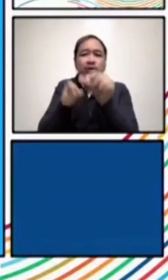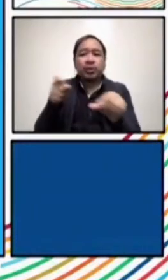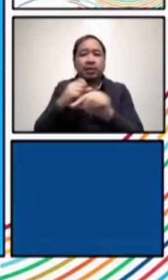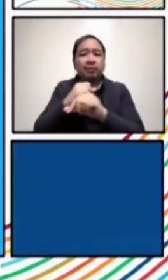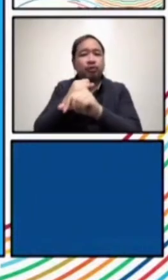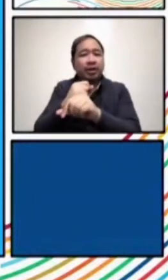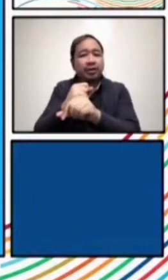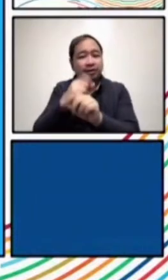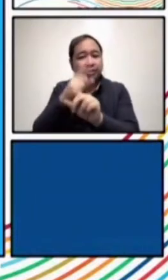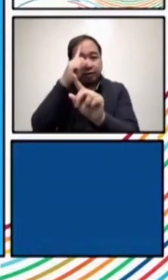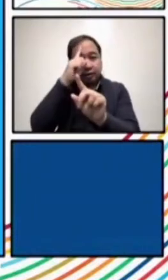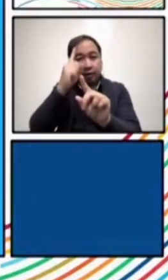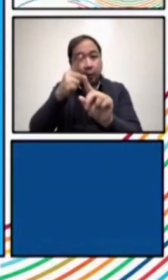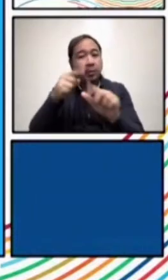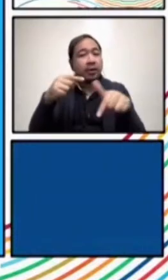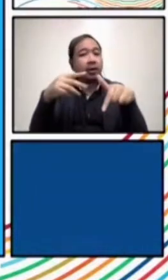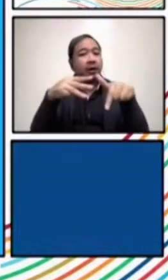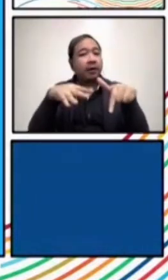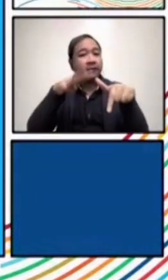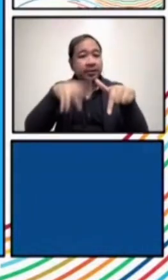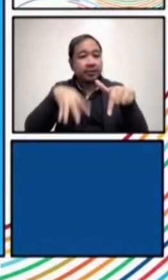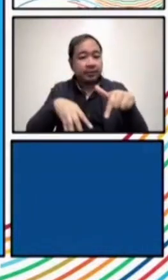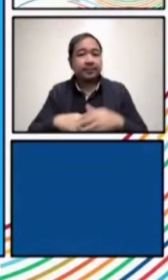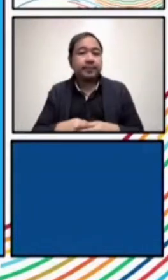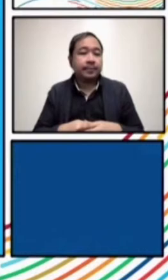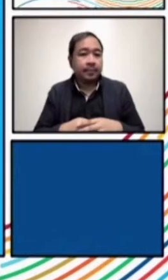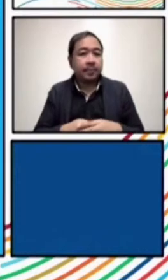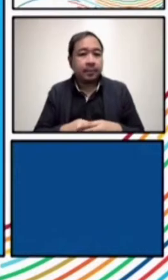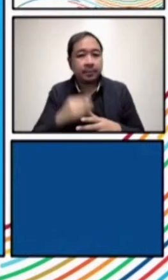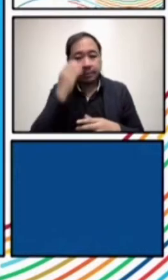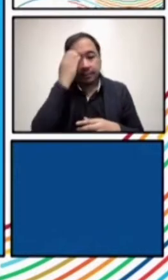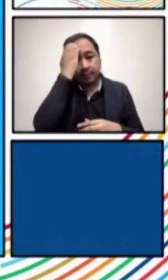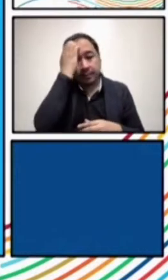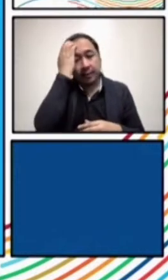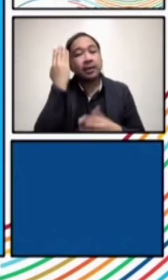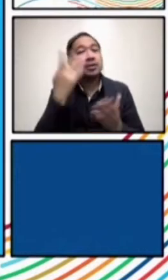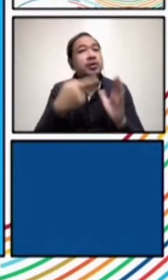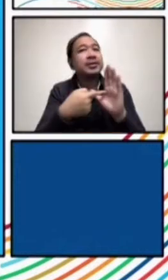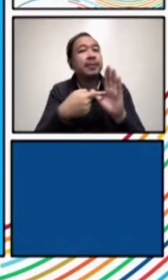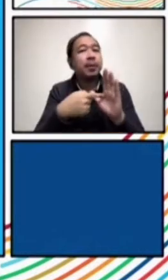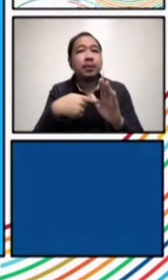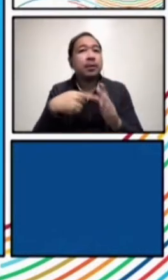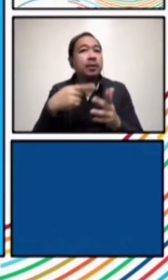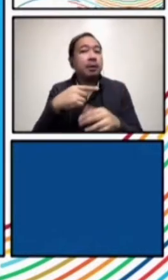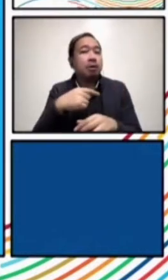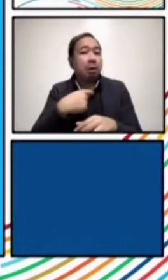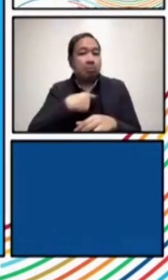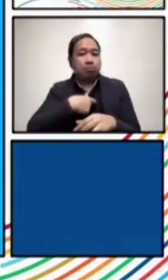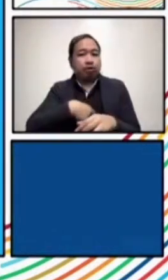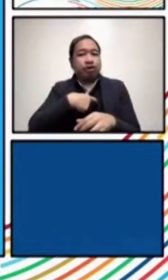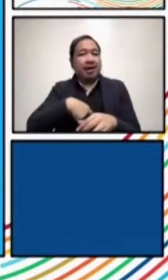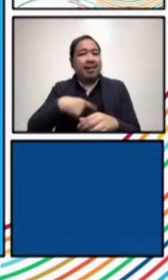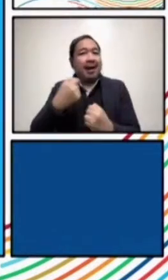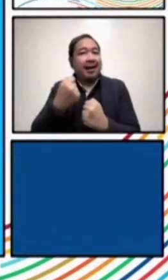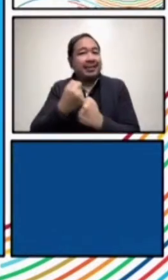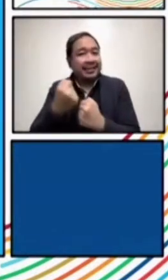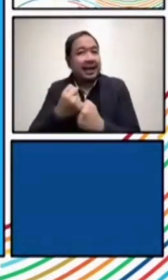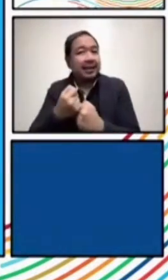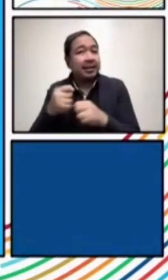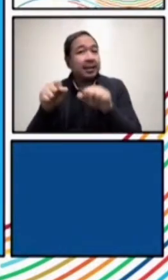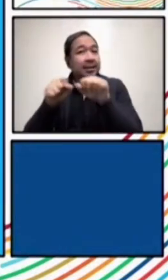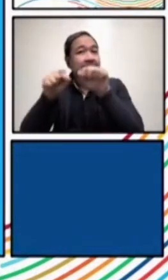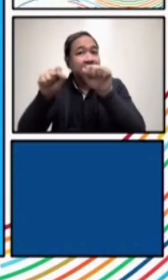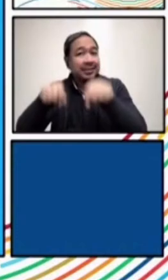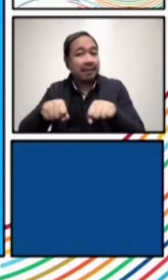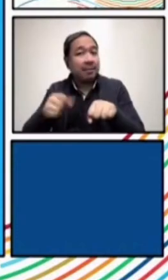insurance strategy very few countries have for instance personal assistance schemes we have Thailand that have been